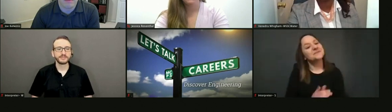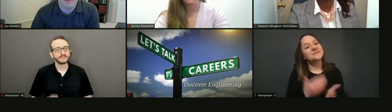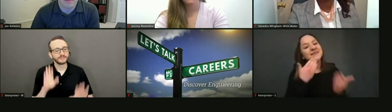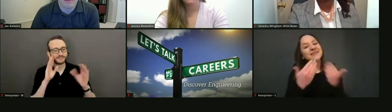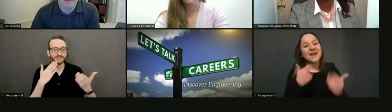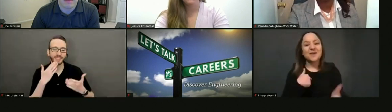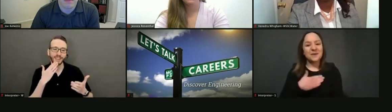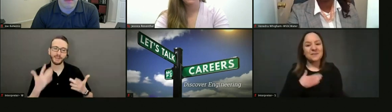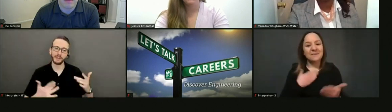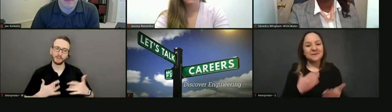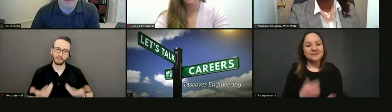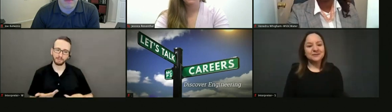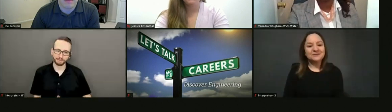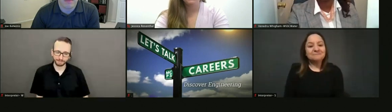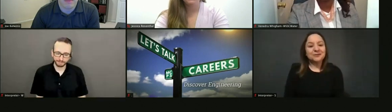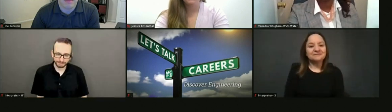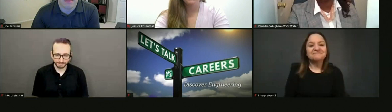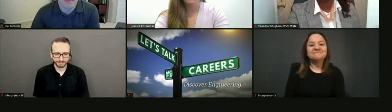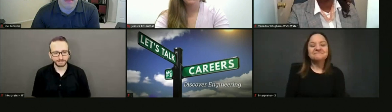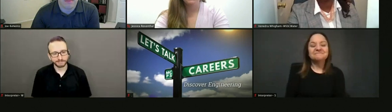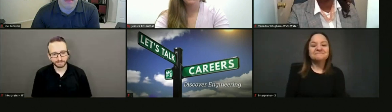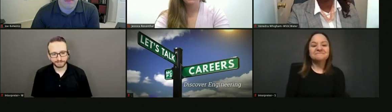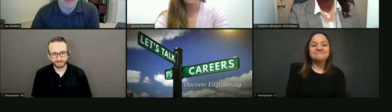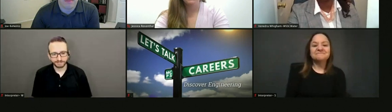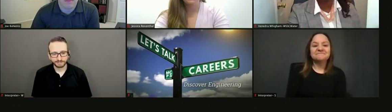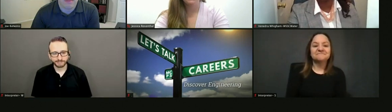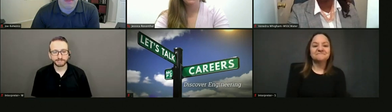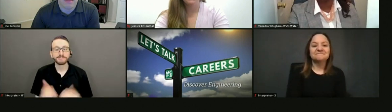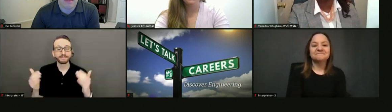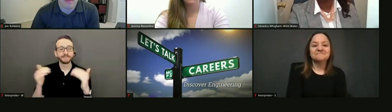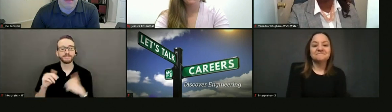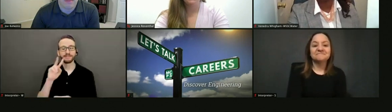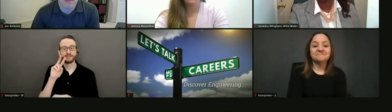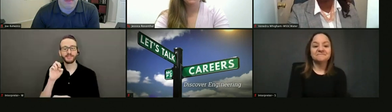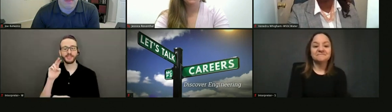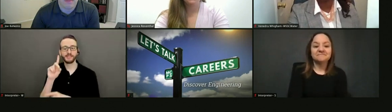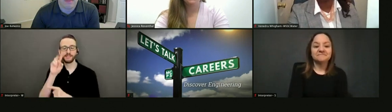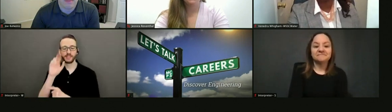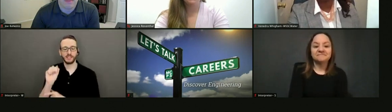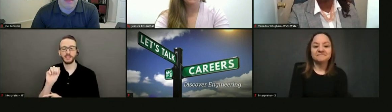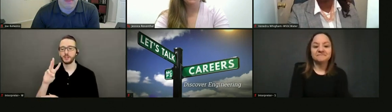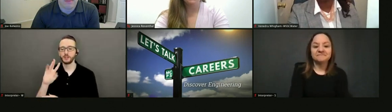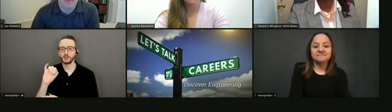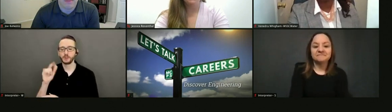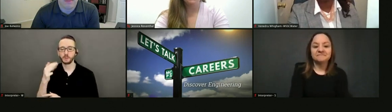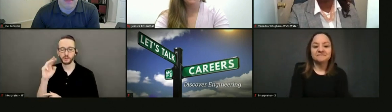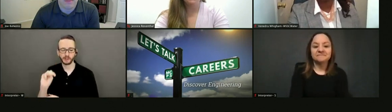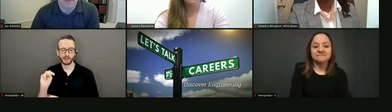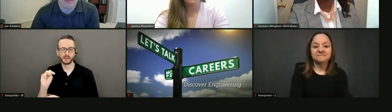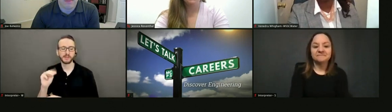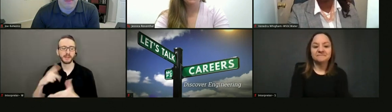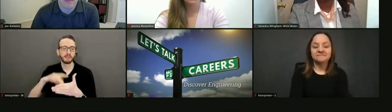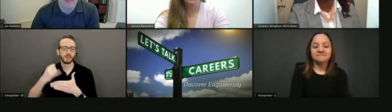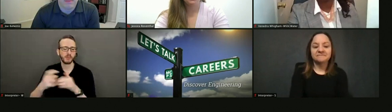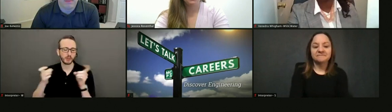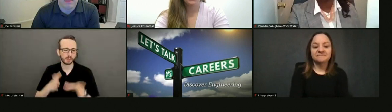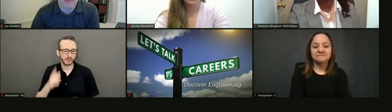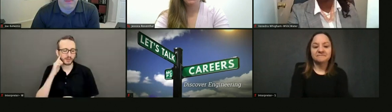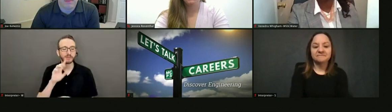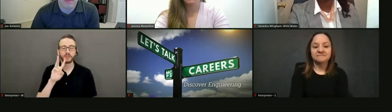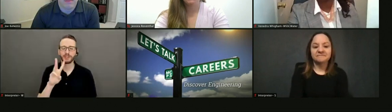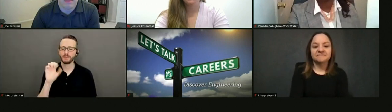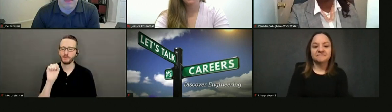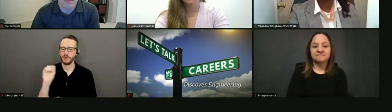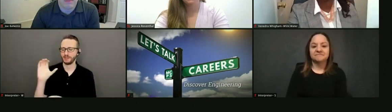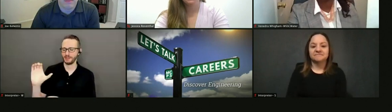development efforts. He currently works as a fuel system responsible engineer. Thank you for joining this panel. Hey, good